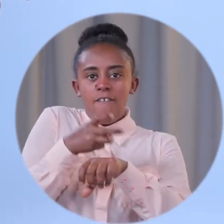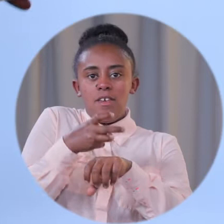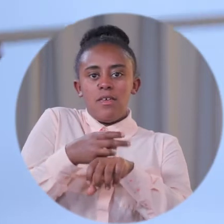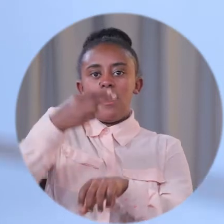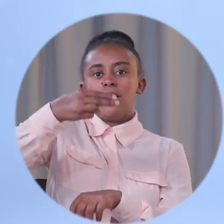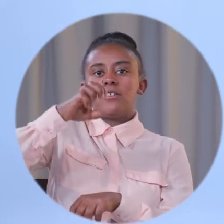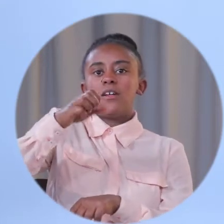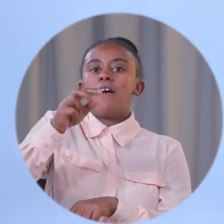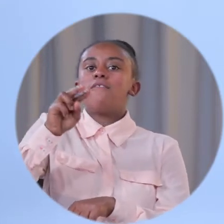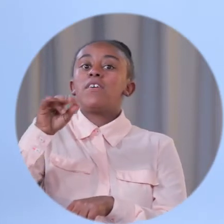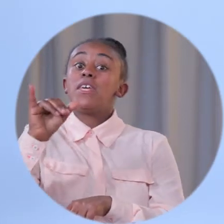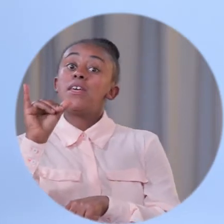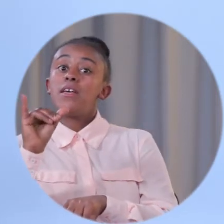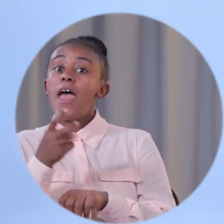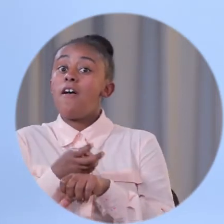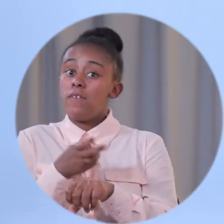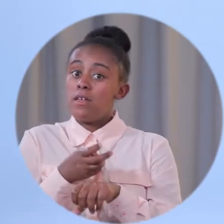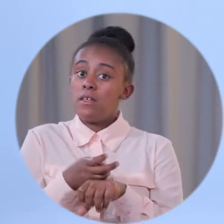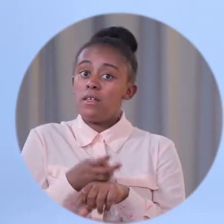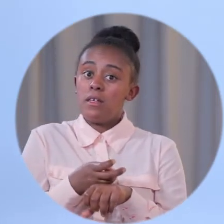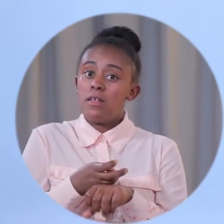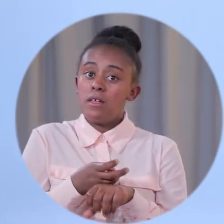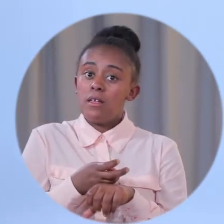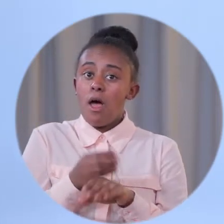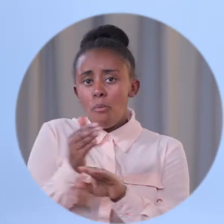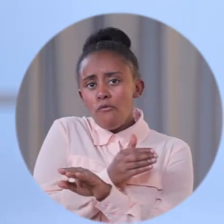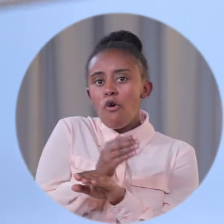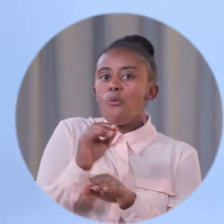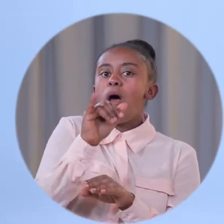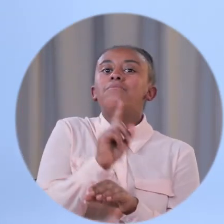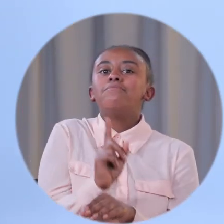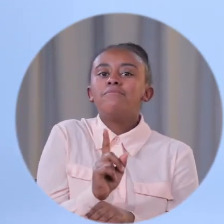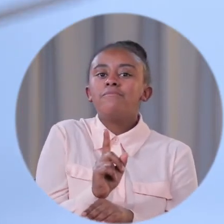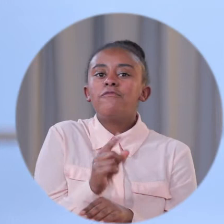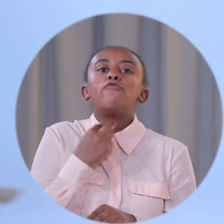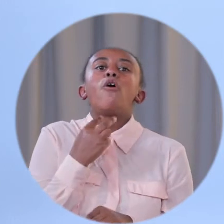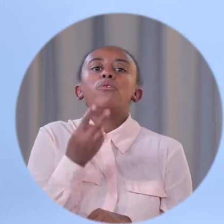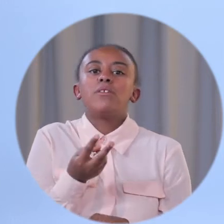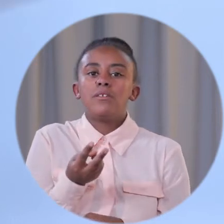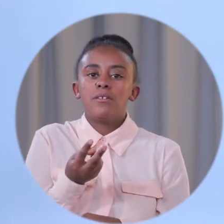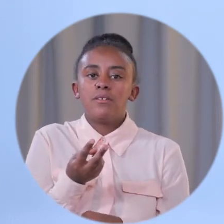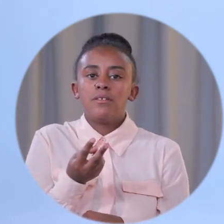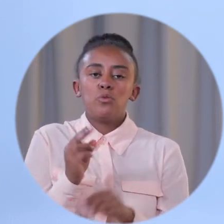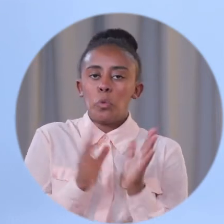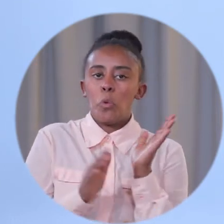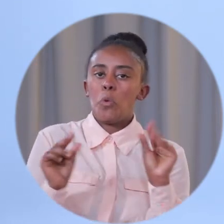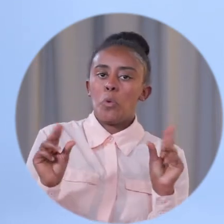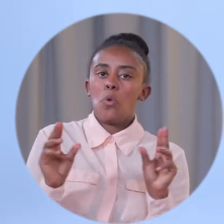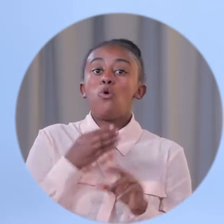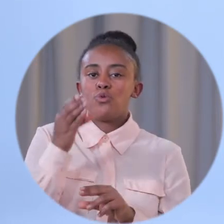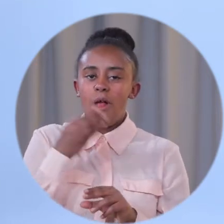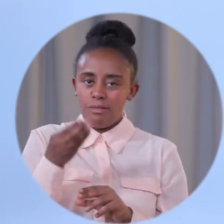the last letter is Y. Again, before Y is vowel. No, sorry,